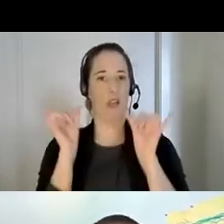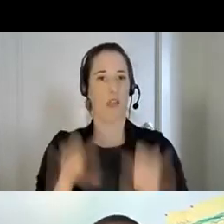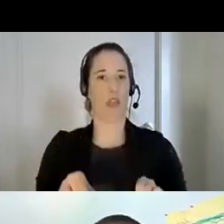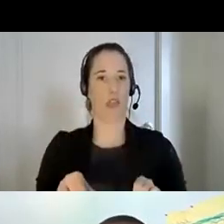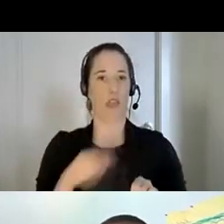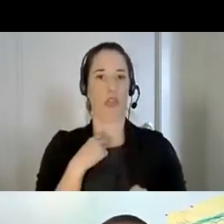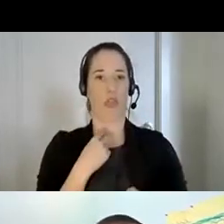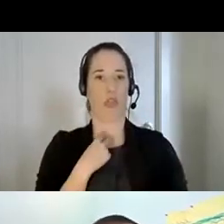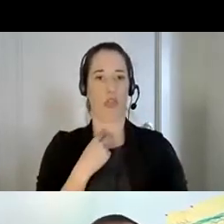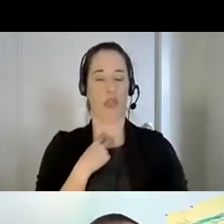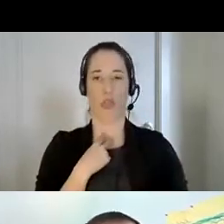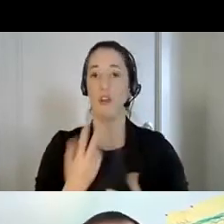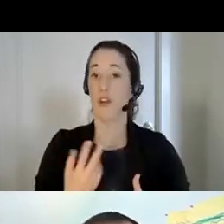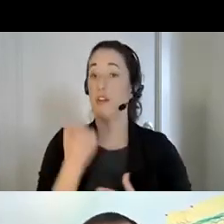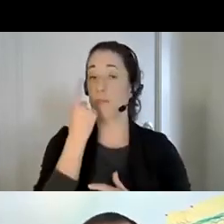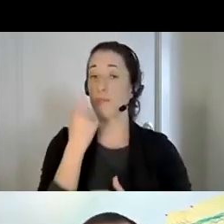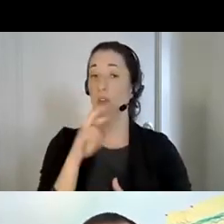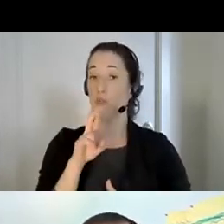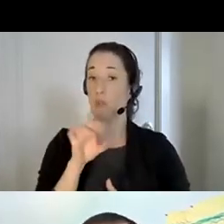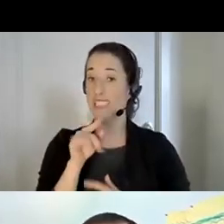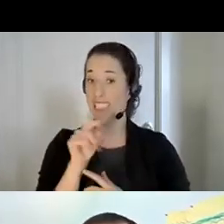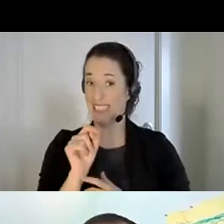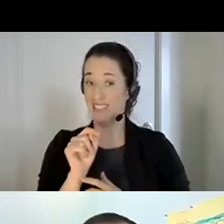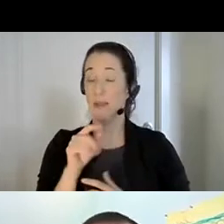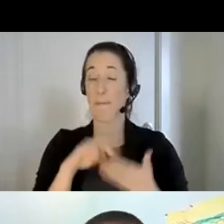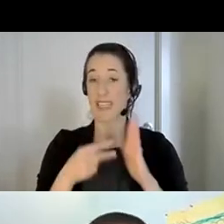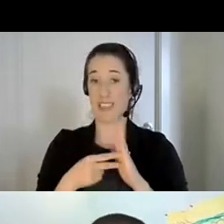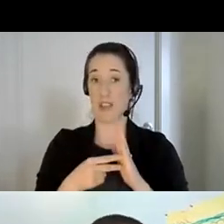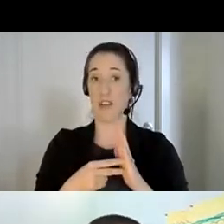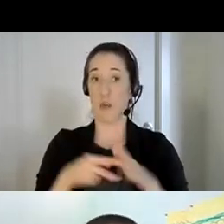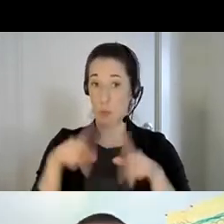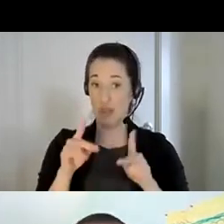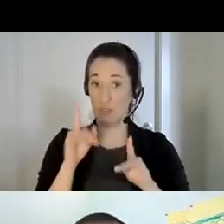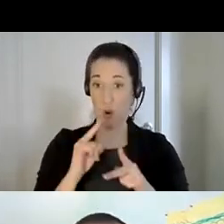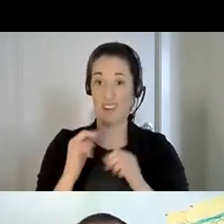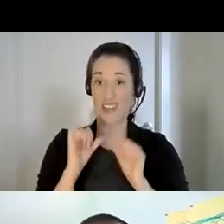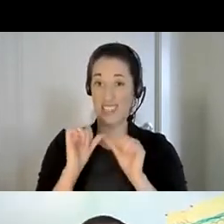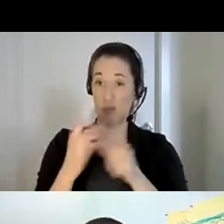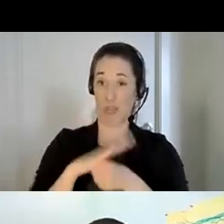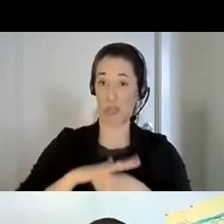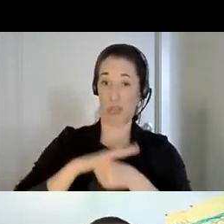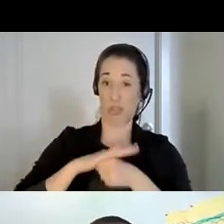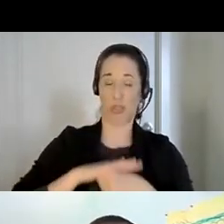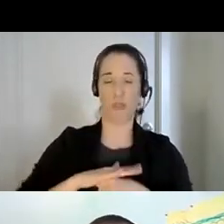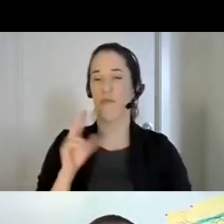resilience is not permission for our continued oppression, even though that's what's been happening.